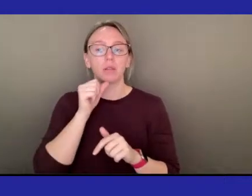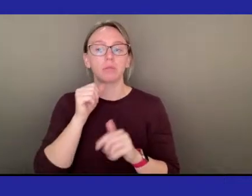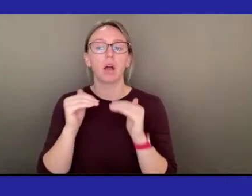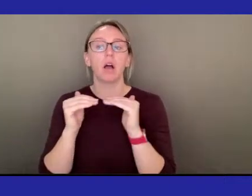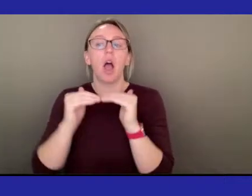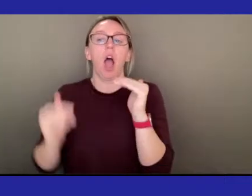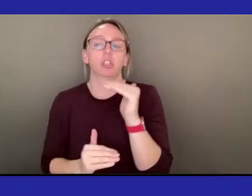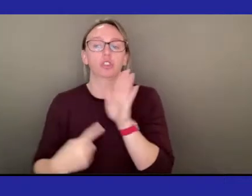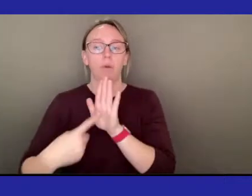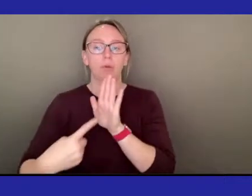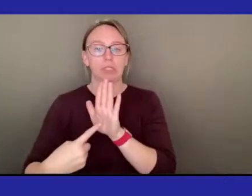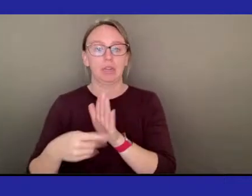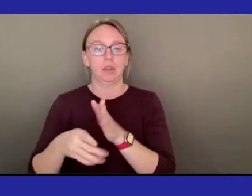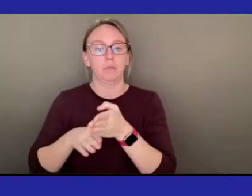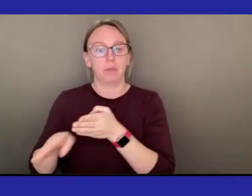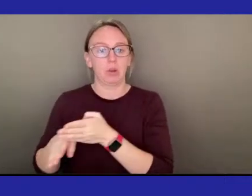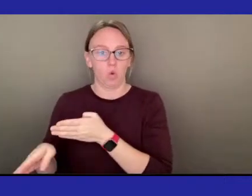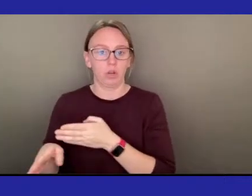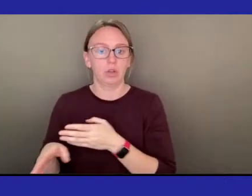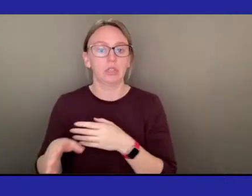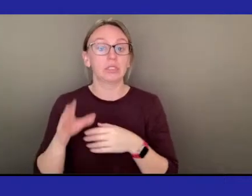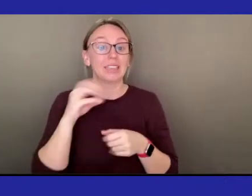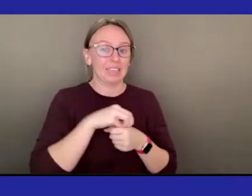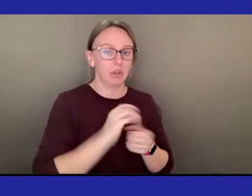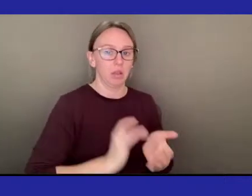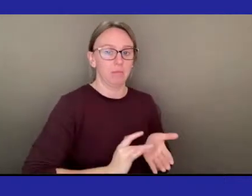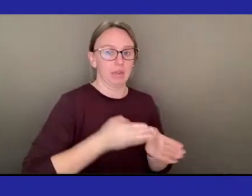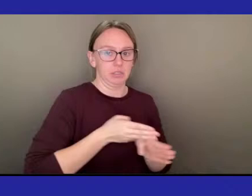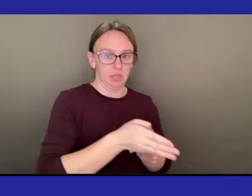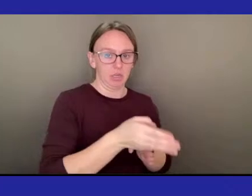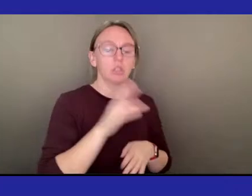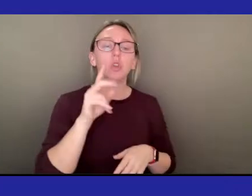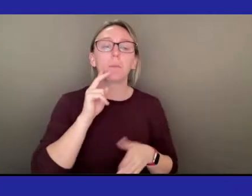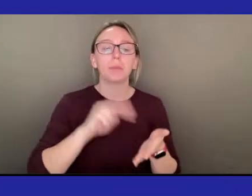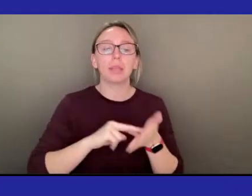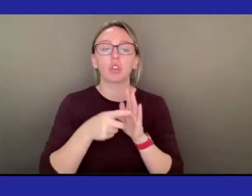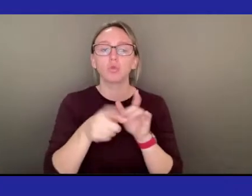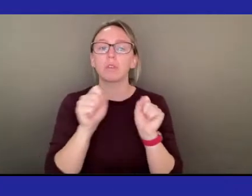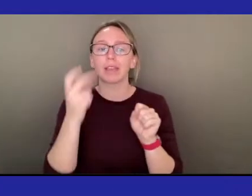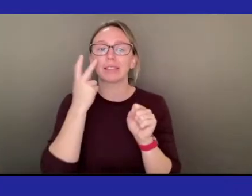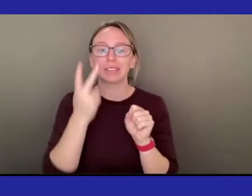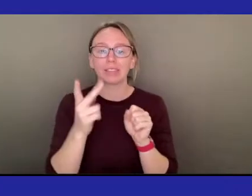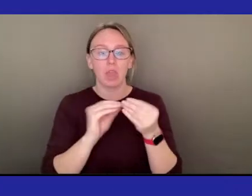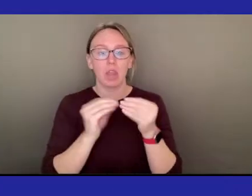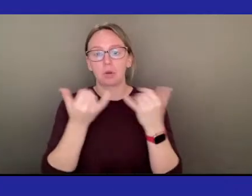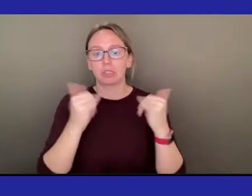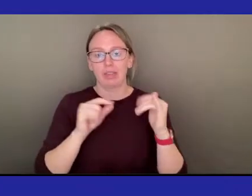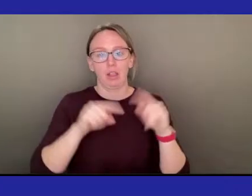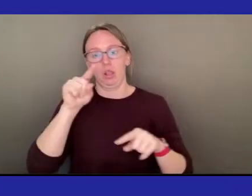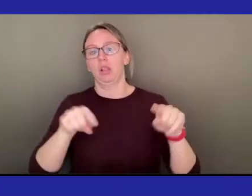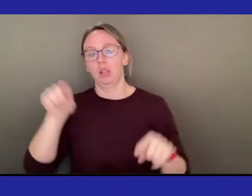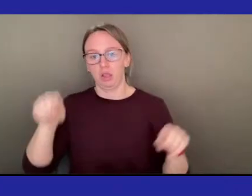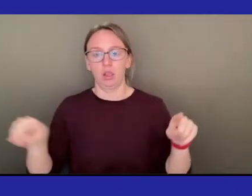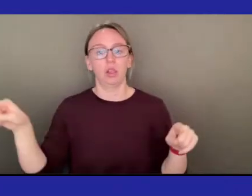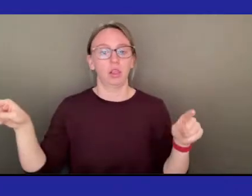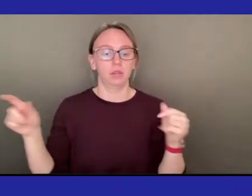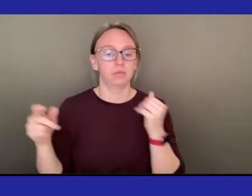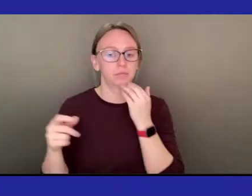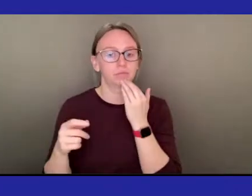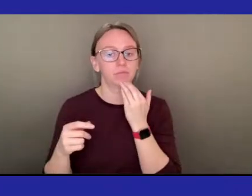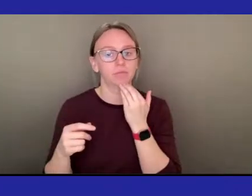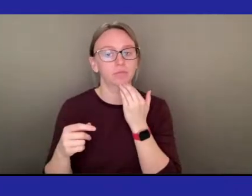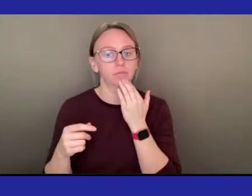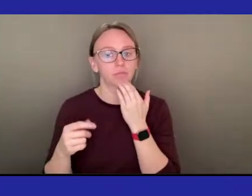medicine, and so you could see the numbers are still bouncing around quite a bit. But we have seen